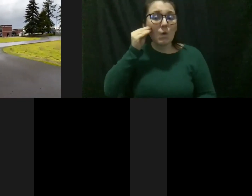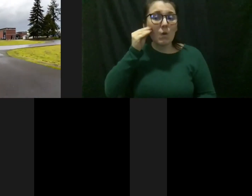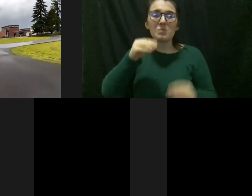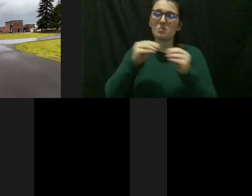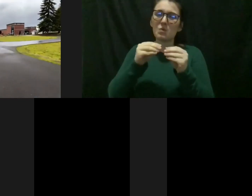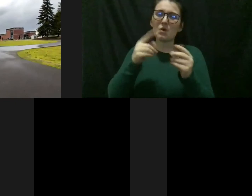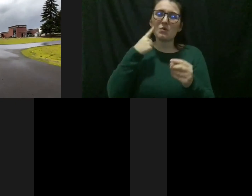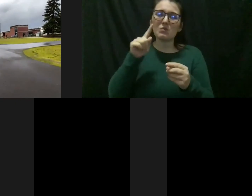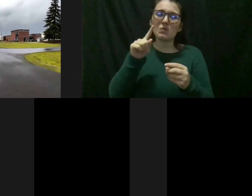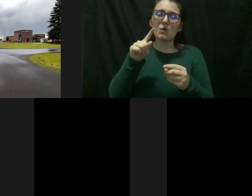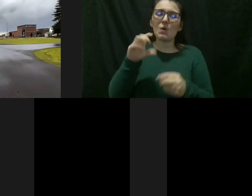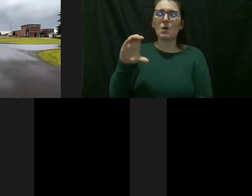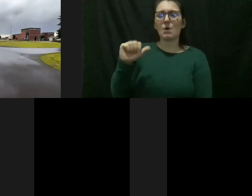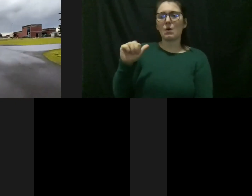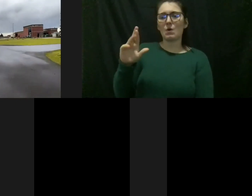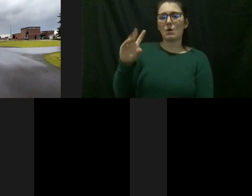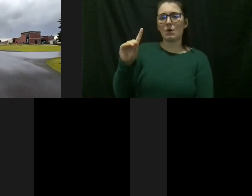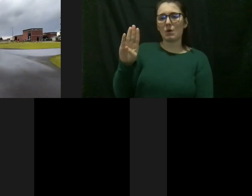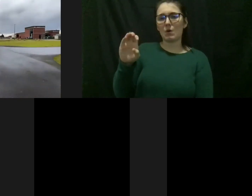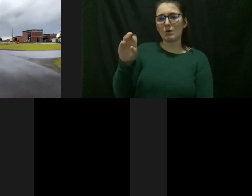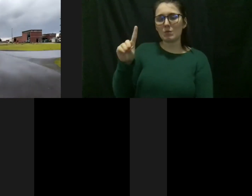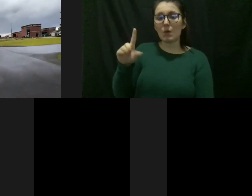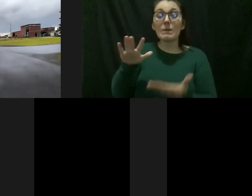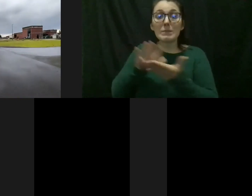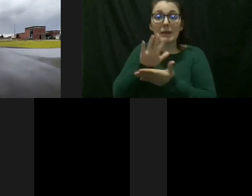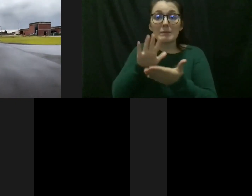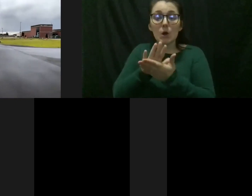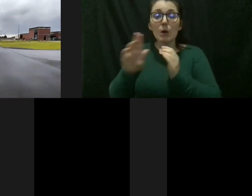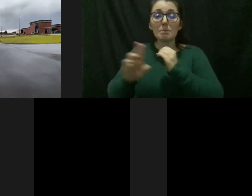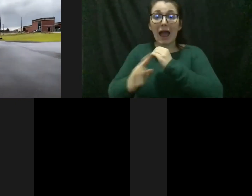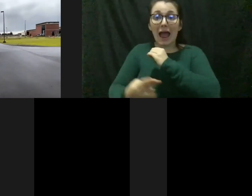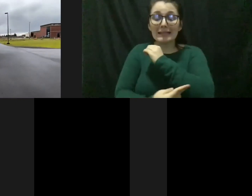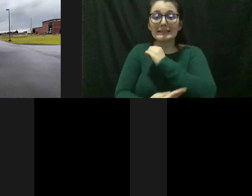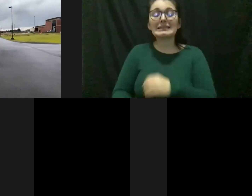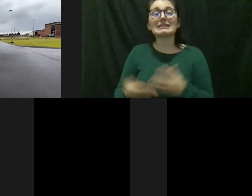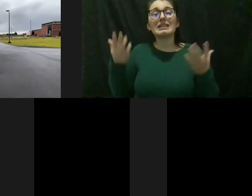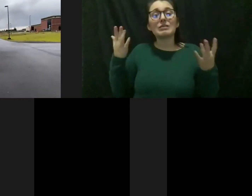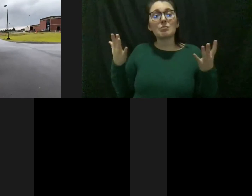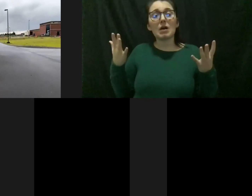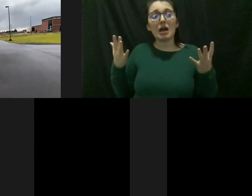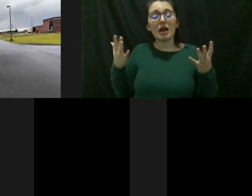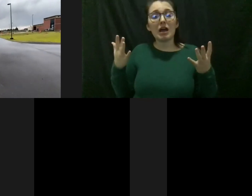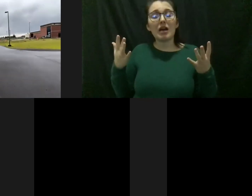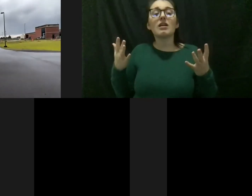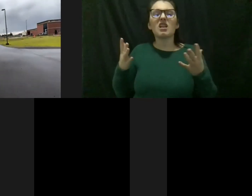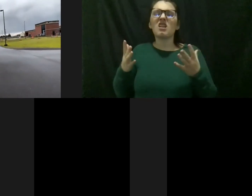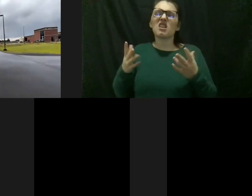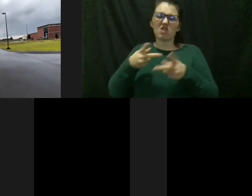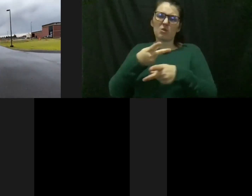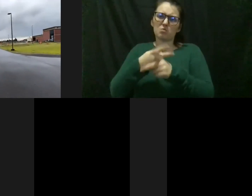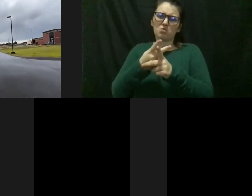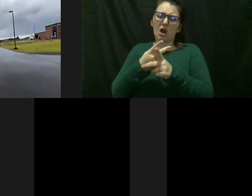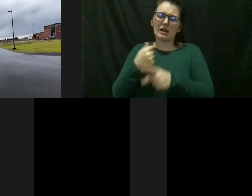all trash. If your trash ends up falling out of your car into the gutter, and then it floats on down and goes into the stormwater too. And